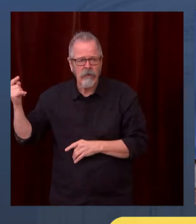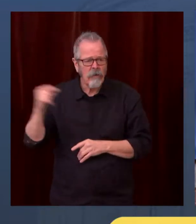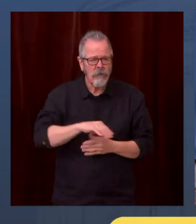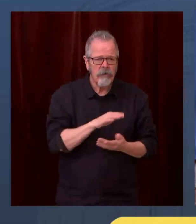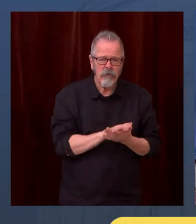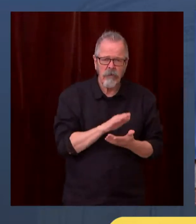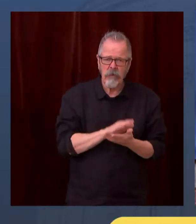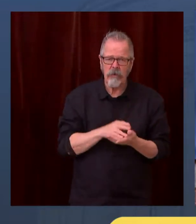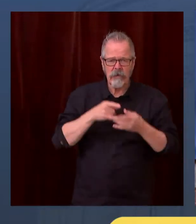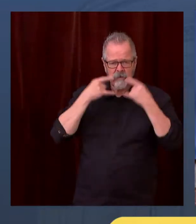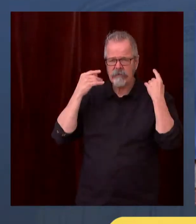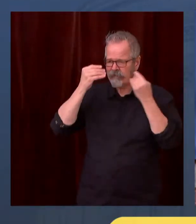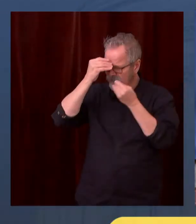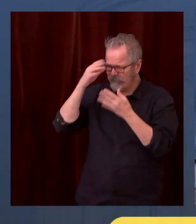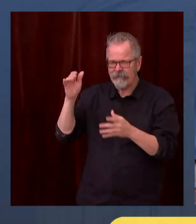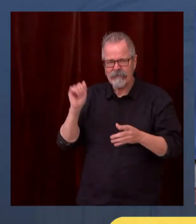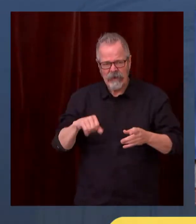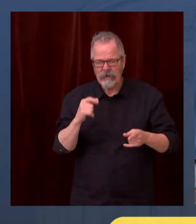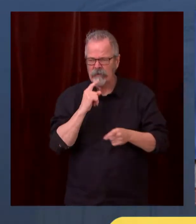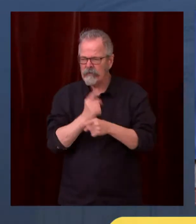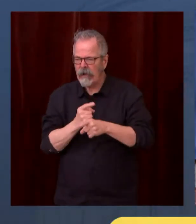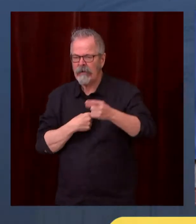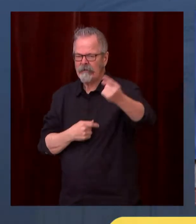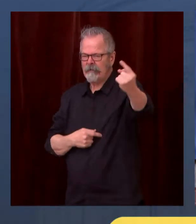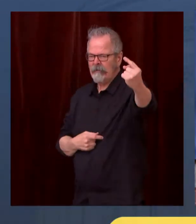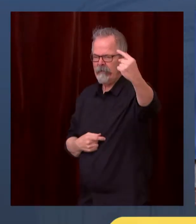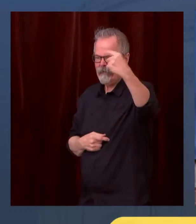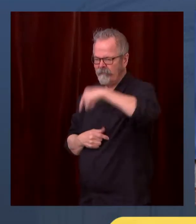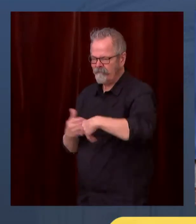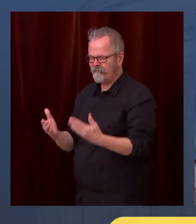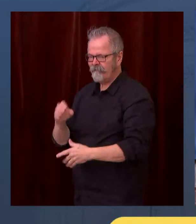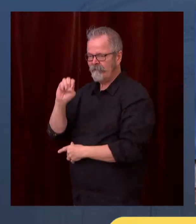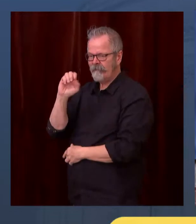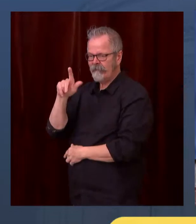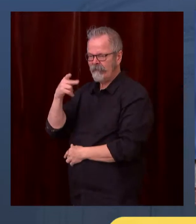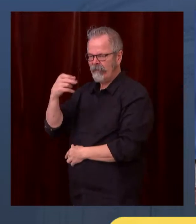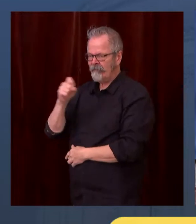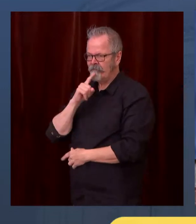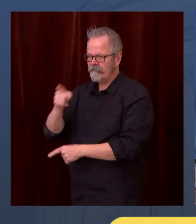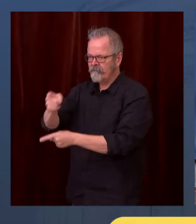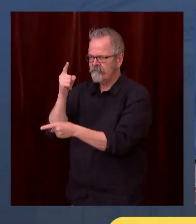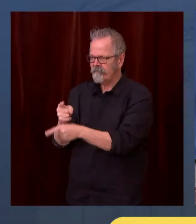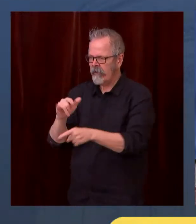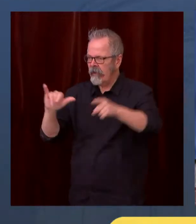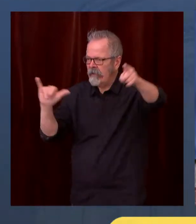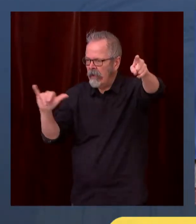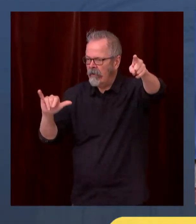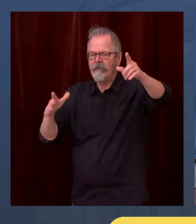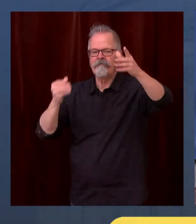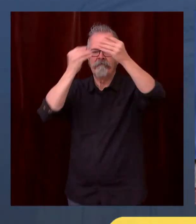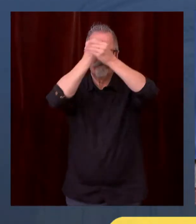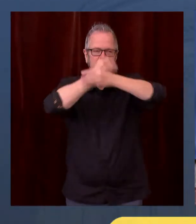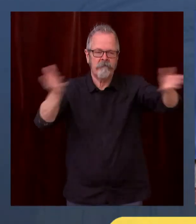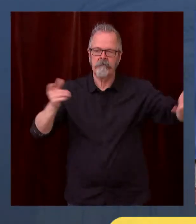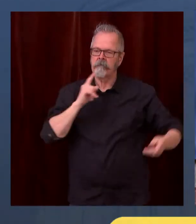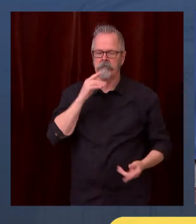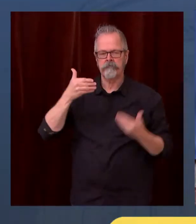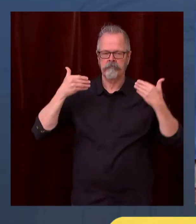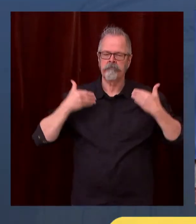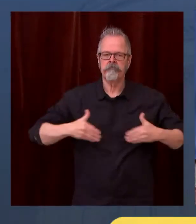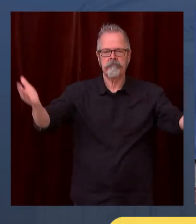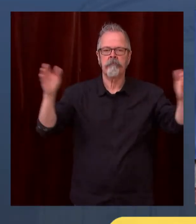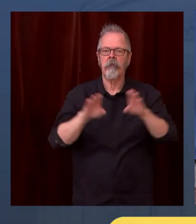involved in a very successful effort at Elk Ridge Elementary School. In fact, it was pretty interesting. I picked up a little